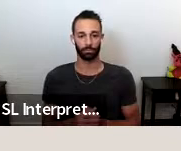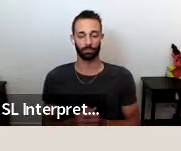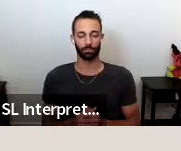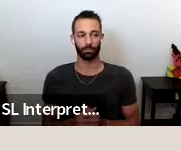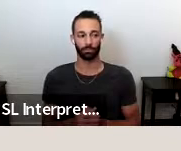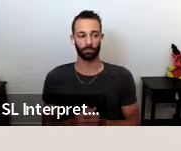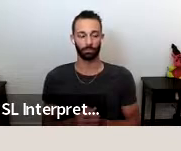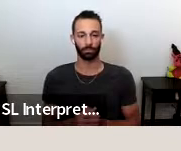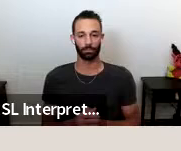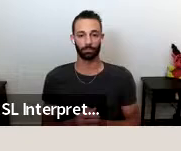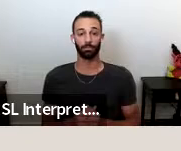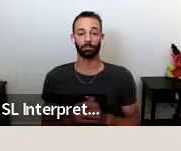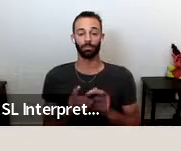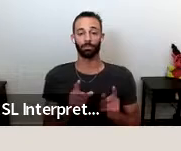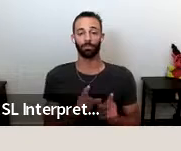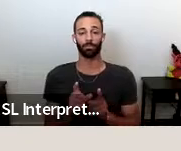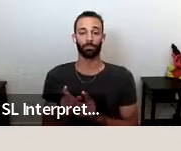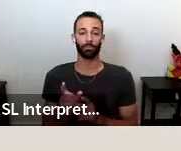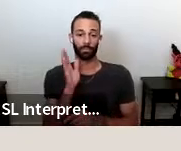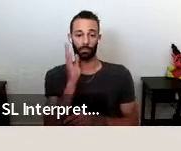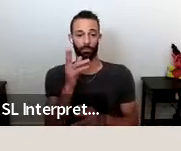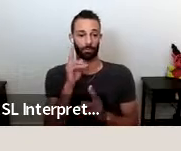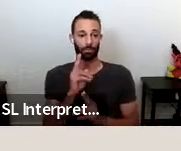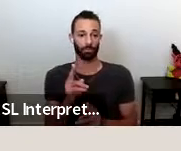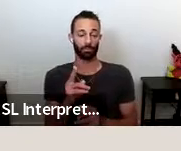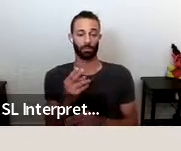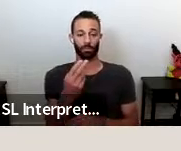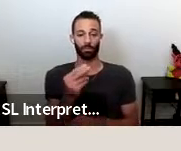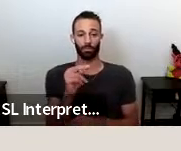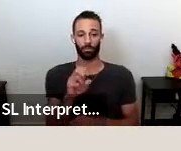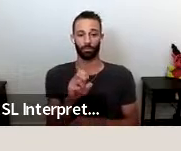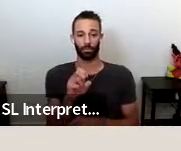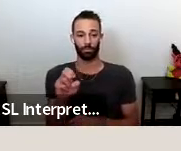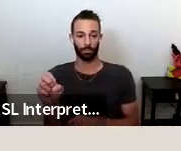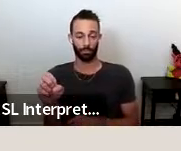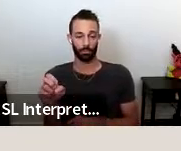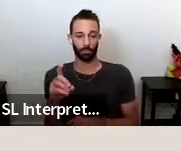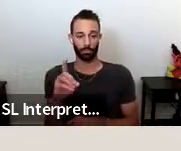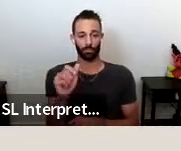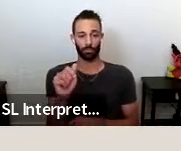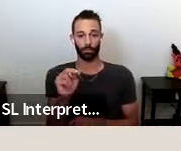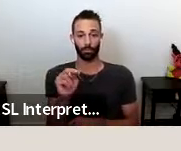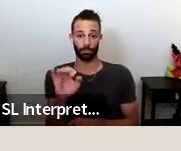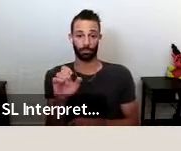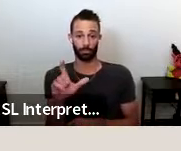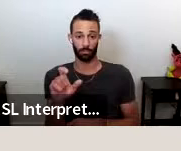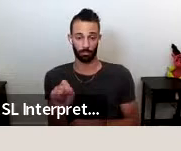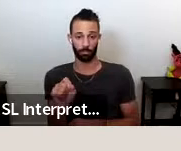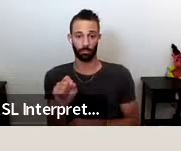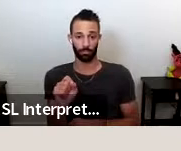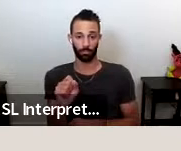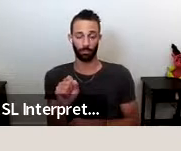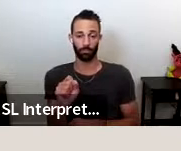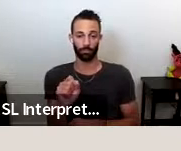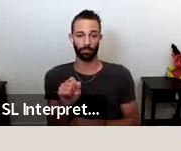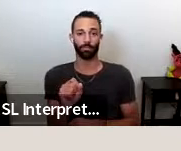We're also going to honor Honey Daniels, who became a transcessor October 2nd, 2024.